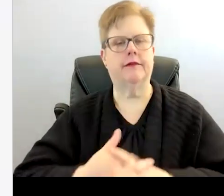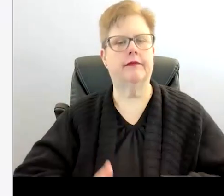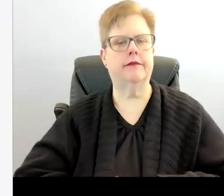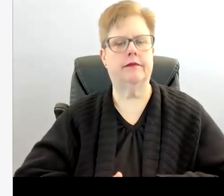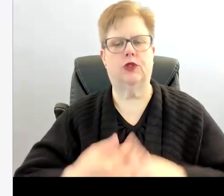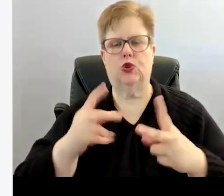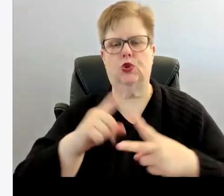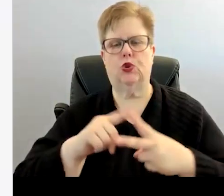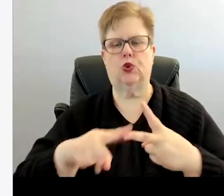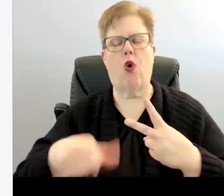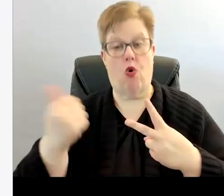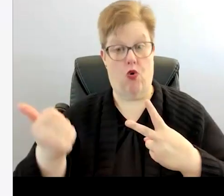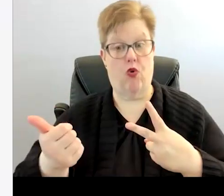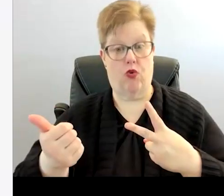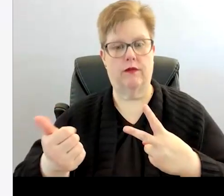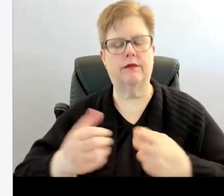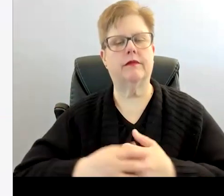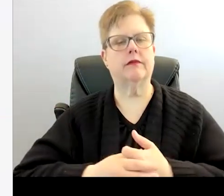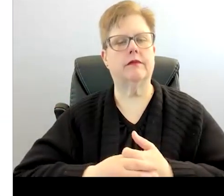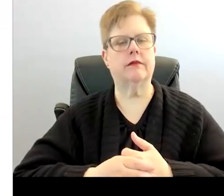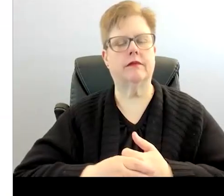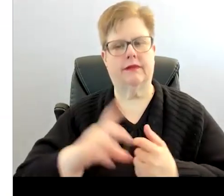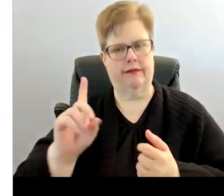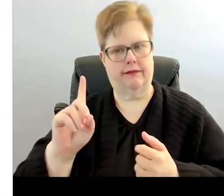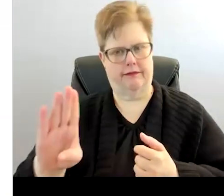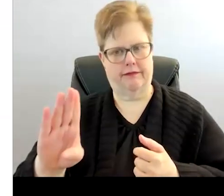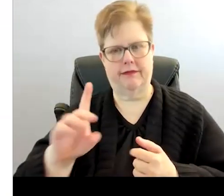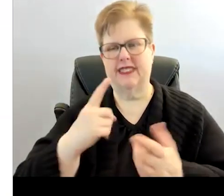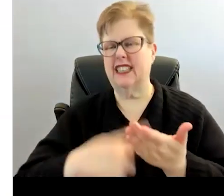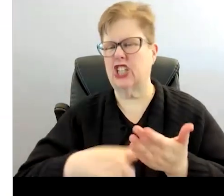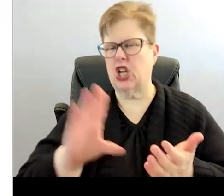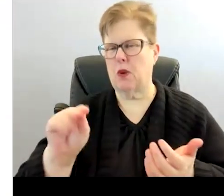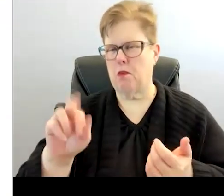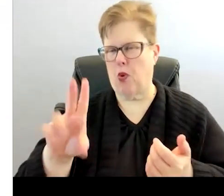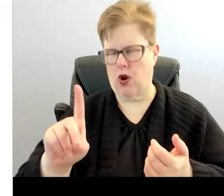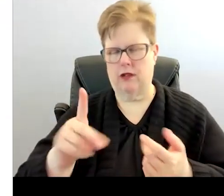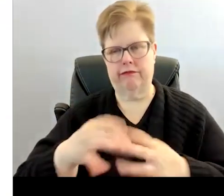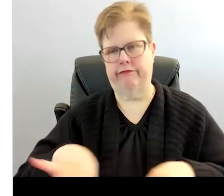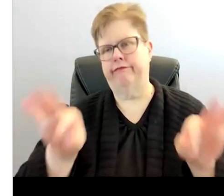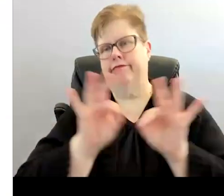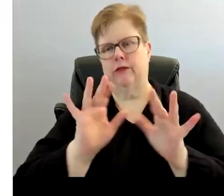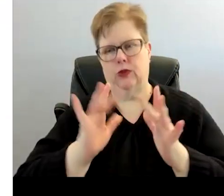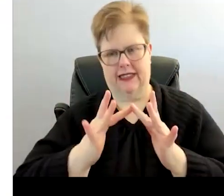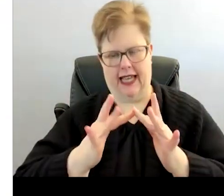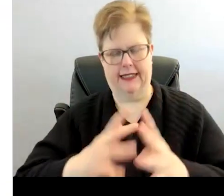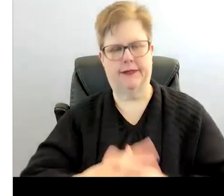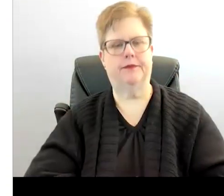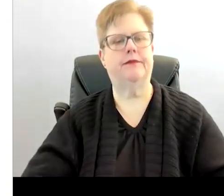other areas. First is the discussion board, just because this is a very important site or part of the